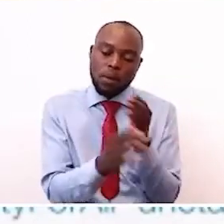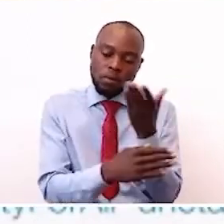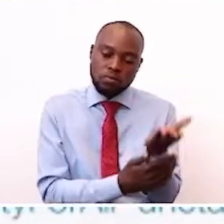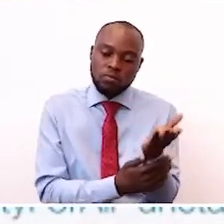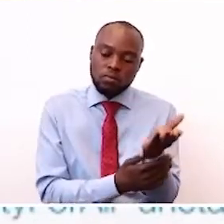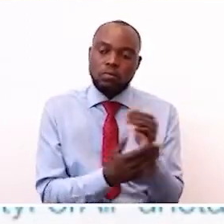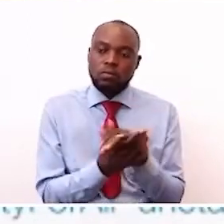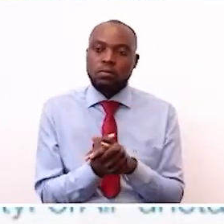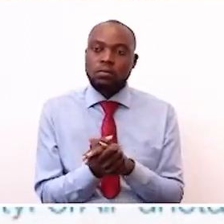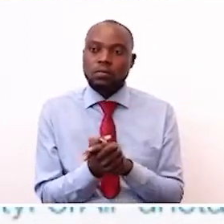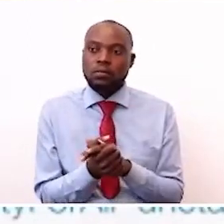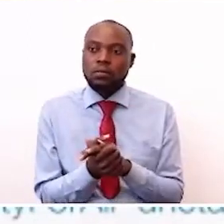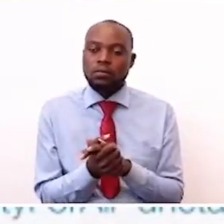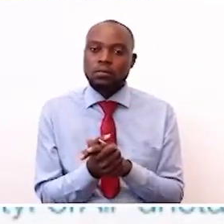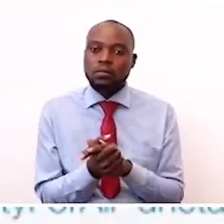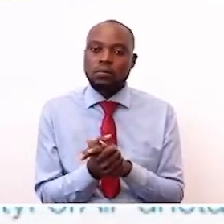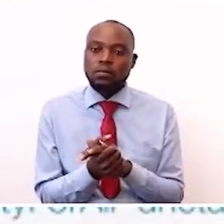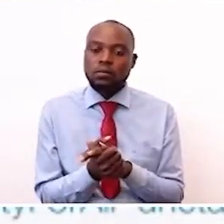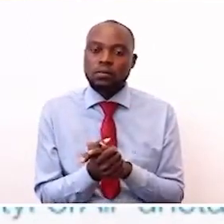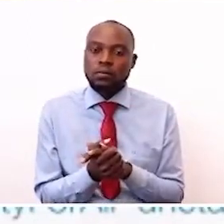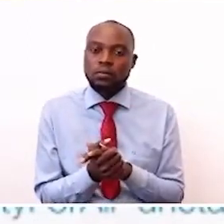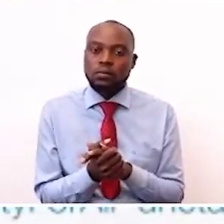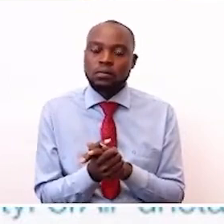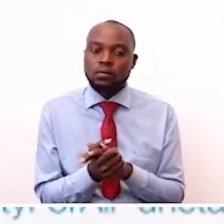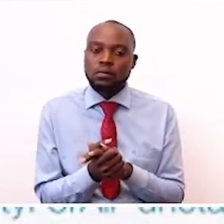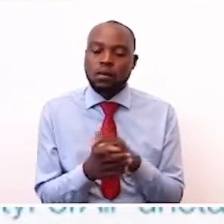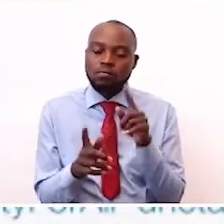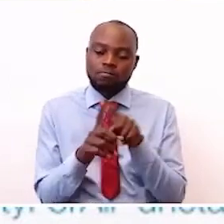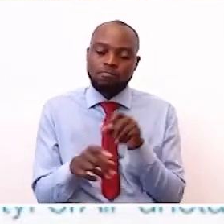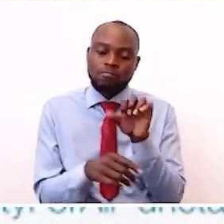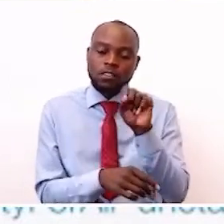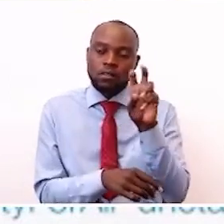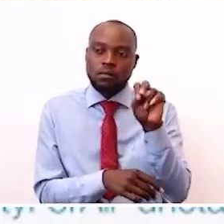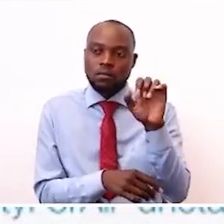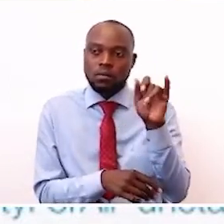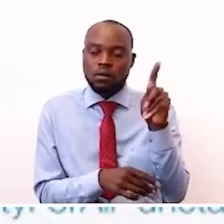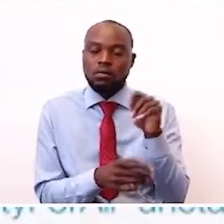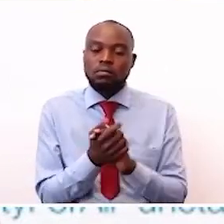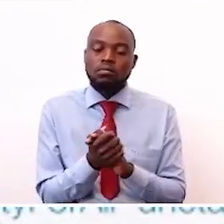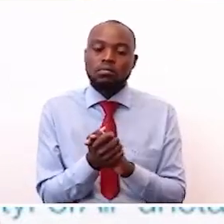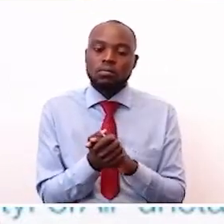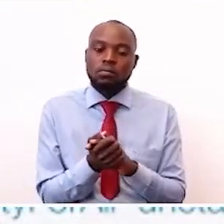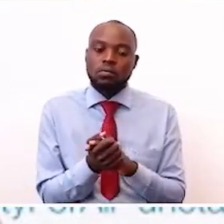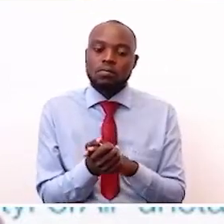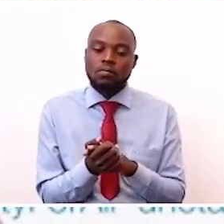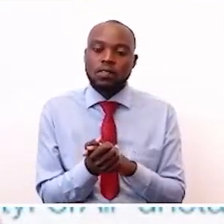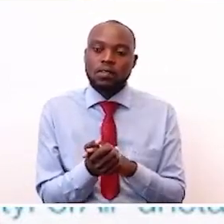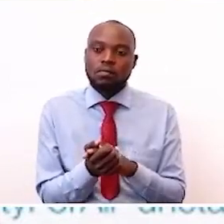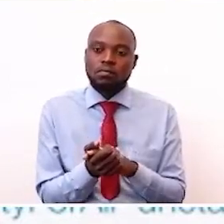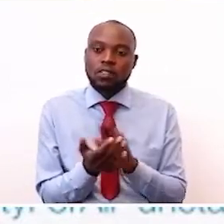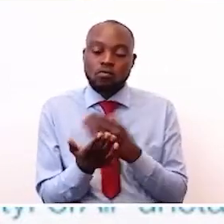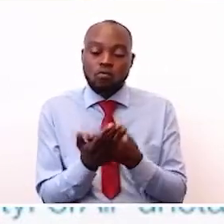that was raised from the floor, Mr. Bradlow said, why do you think new institutions would be